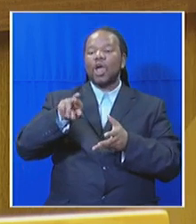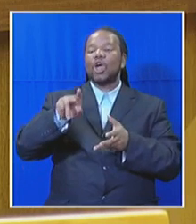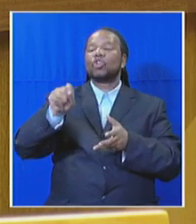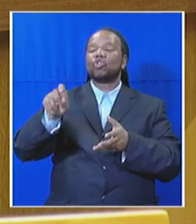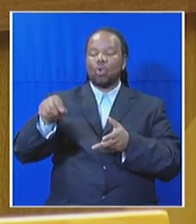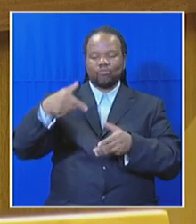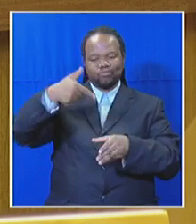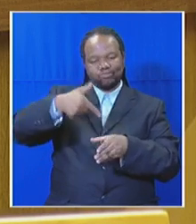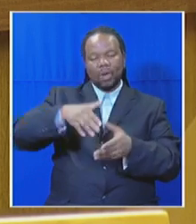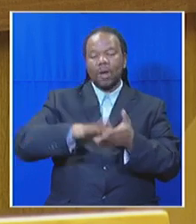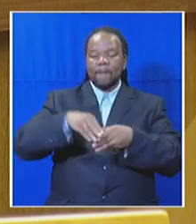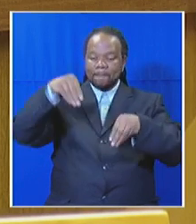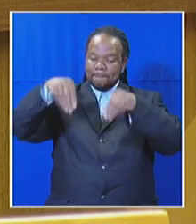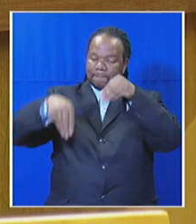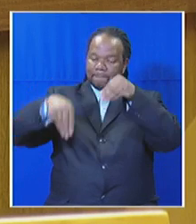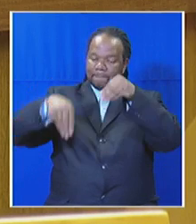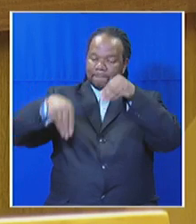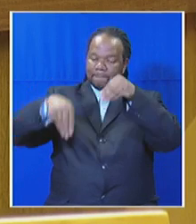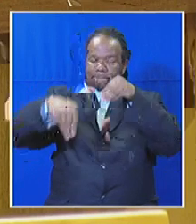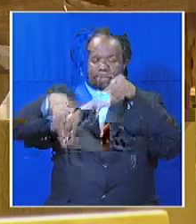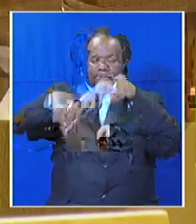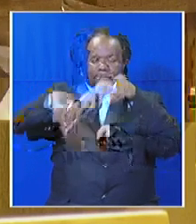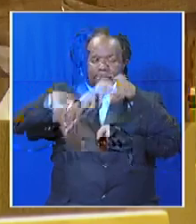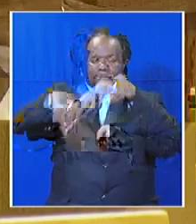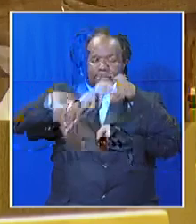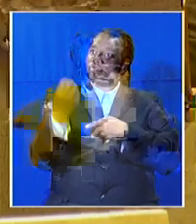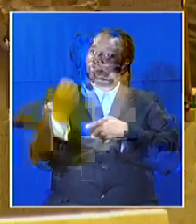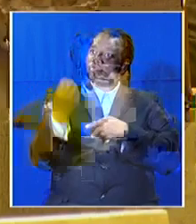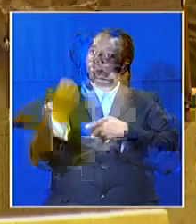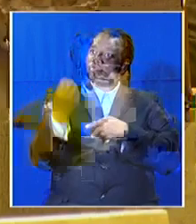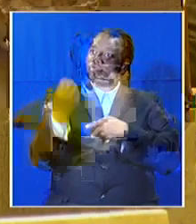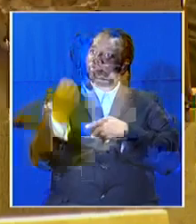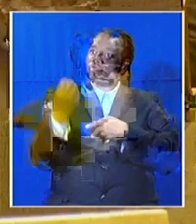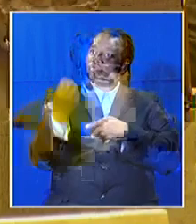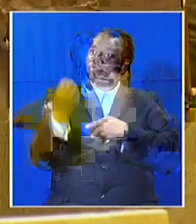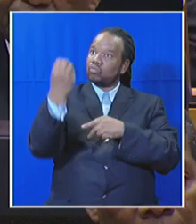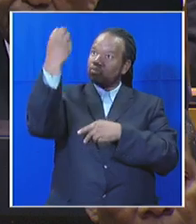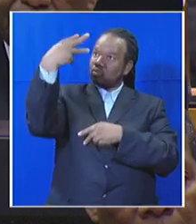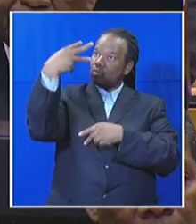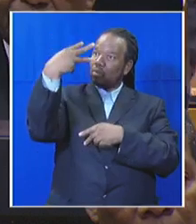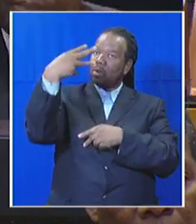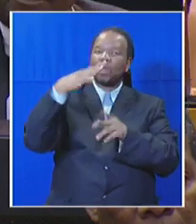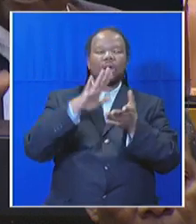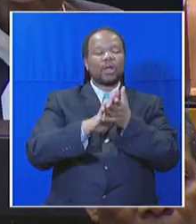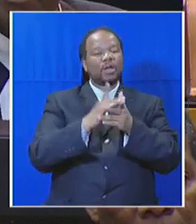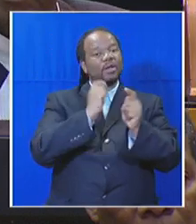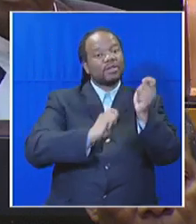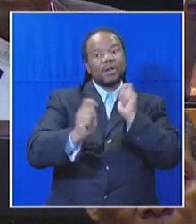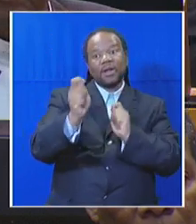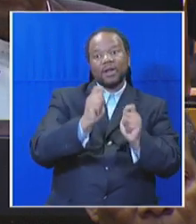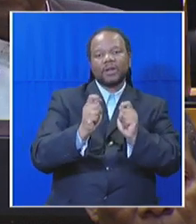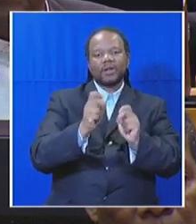mining, tourism, and new energy, trade,